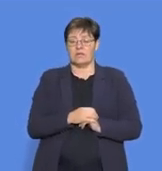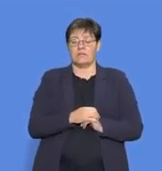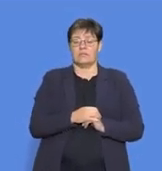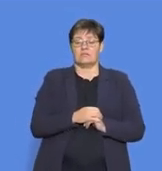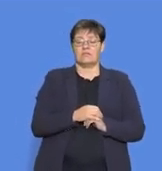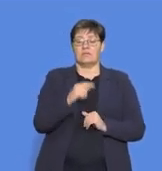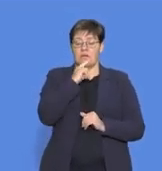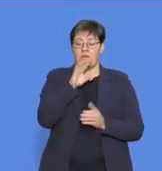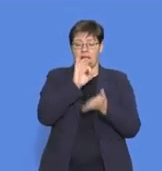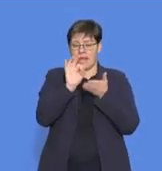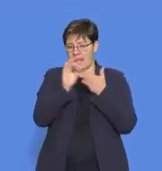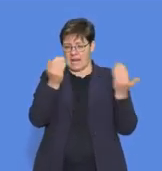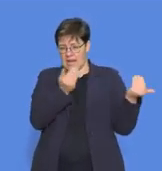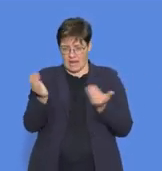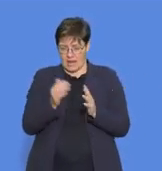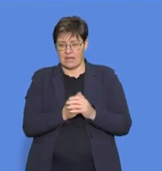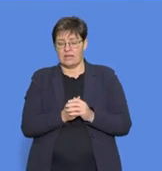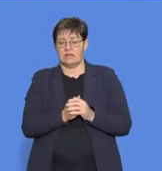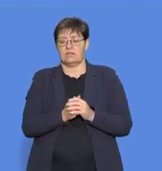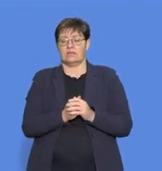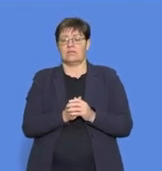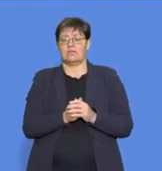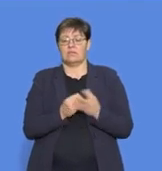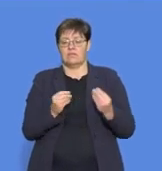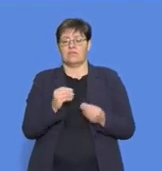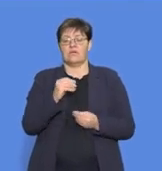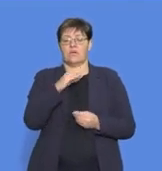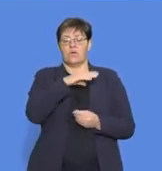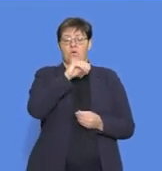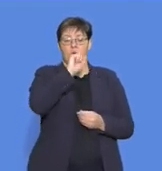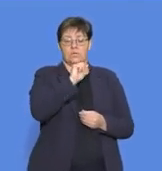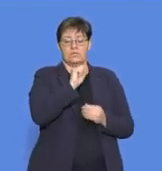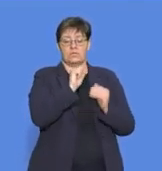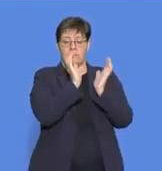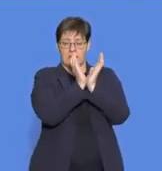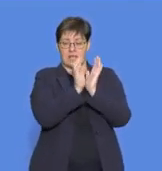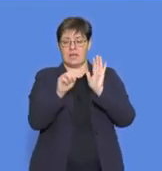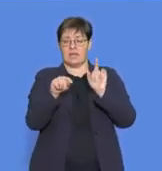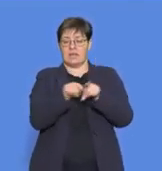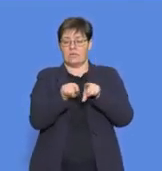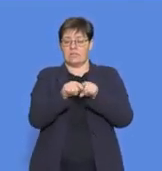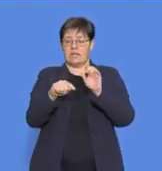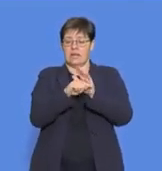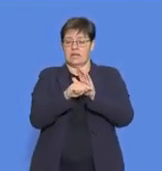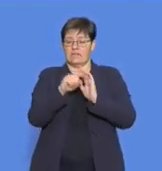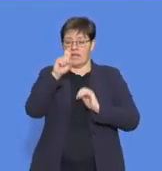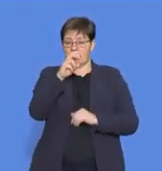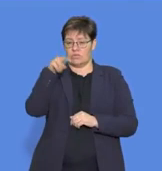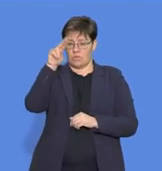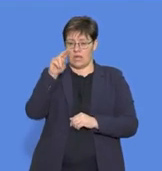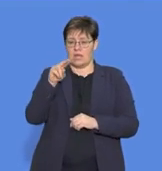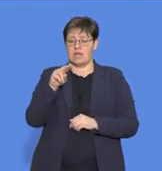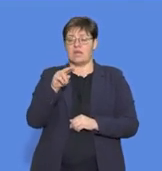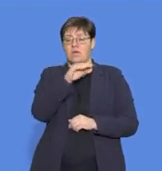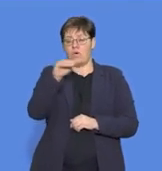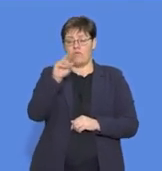2x squared, and now we can just cancel out the x squared, so we're going to end up with cos of p equals to negative a half. Now remember,